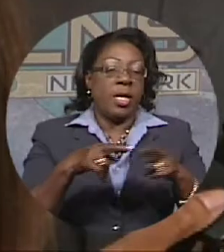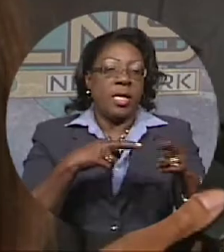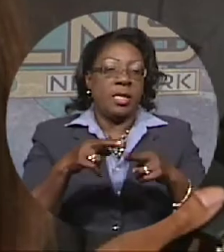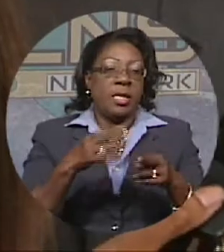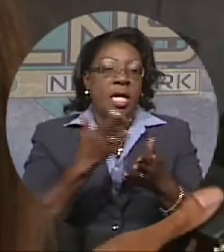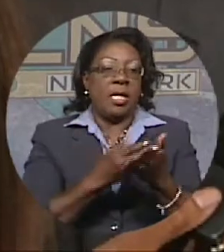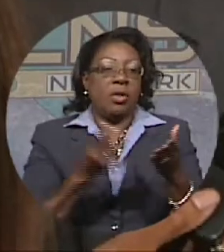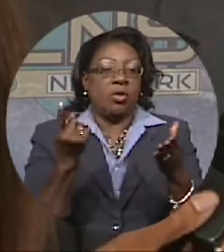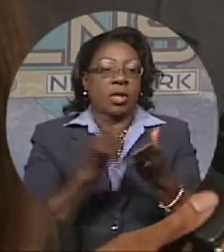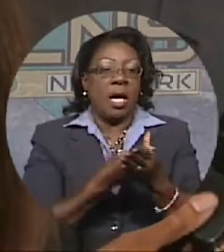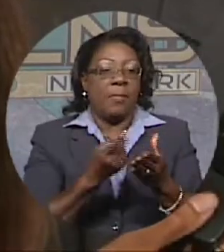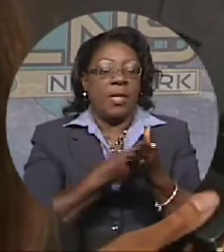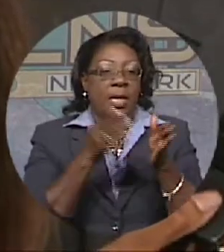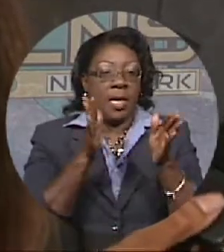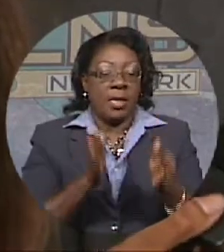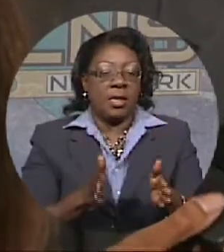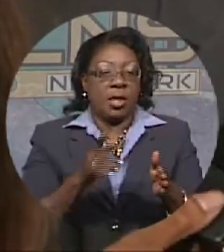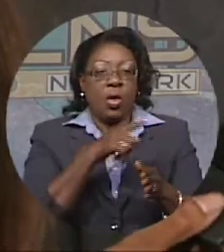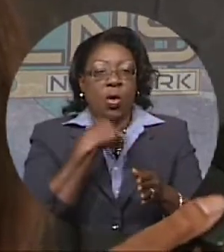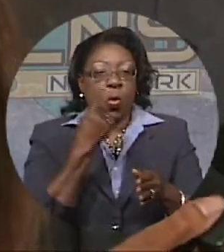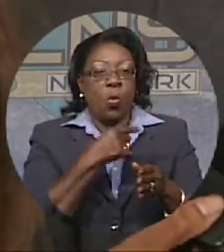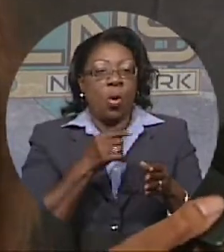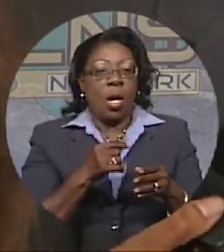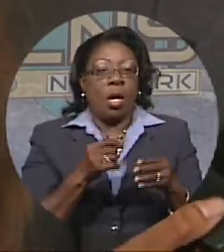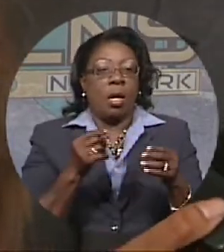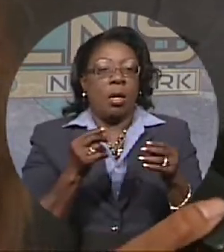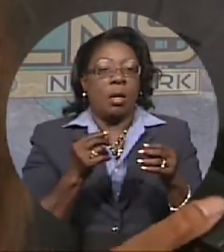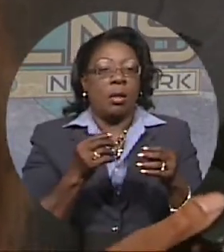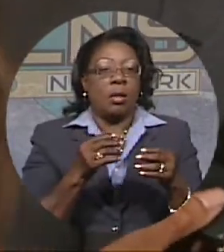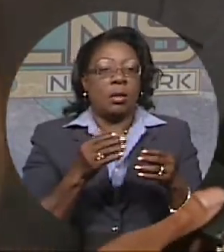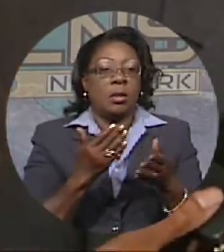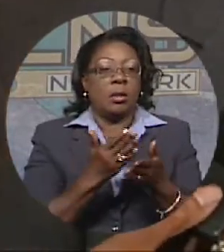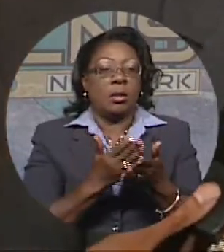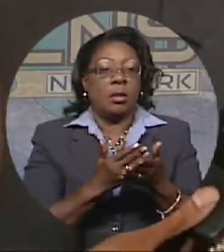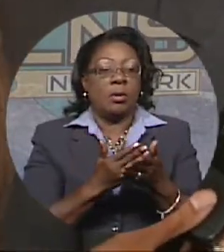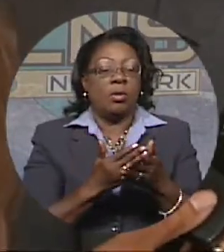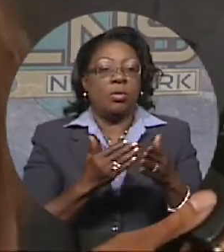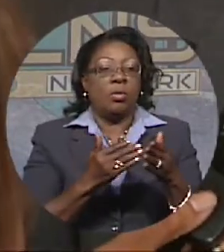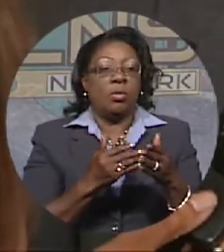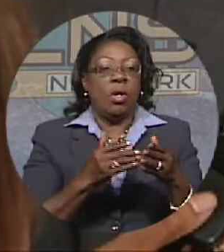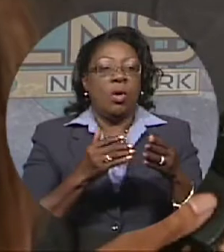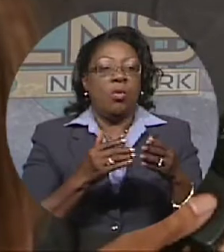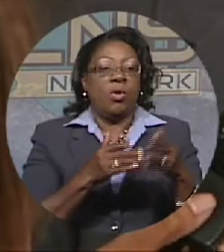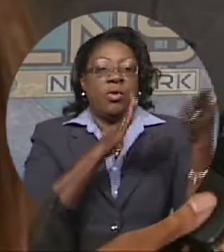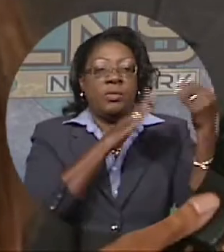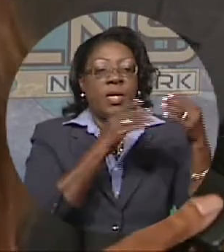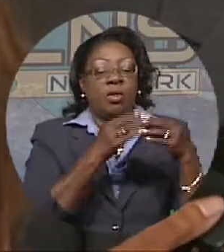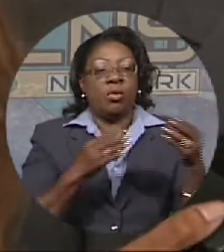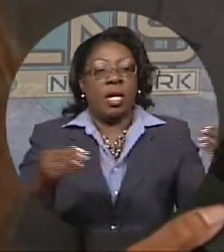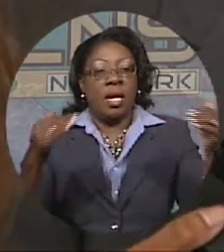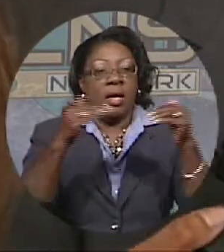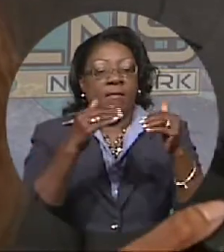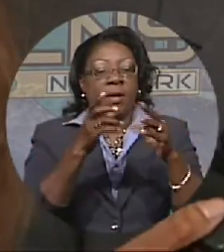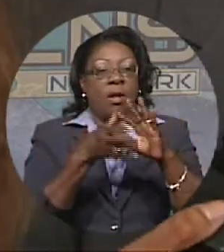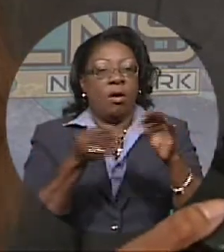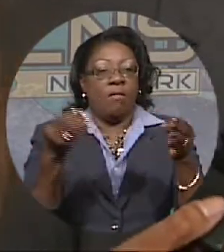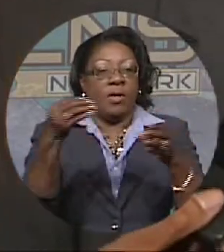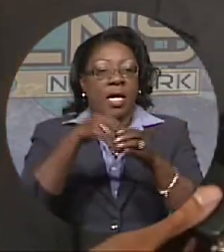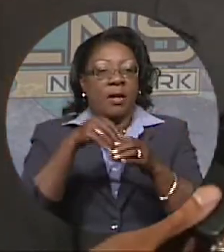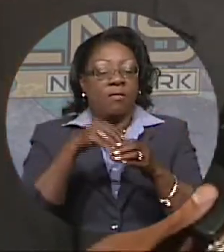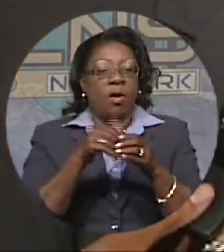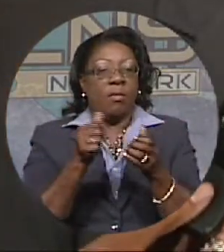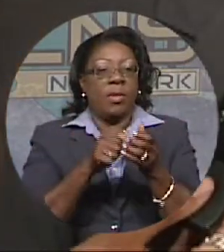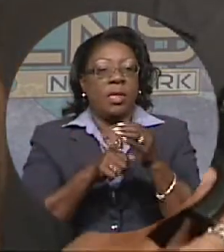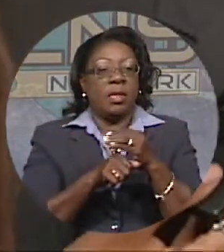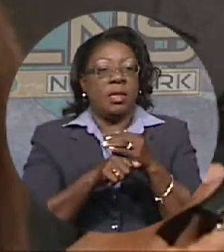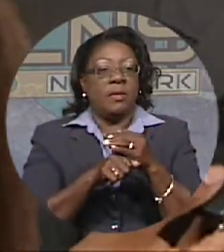applicants that are so impressive with respect to the level of professorial involvement.